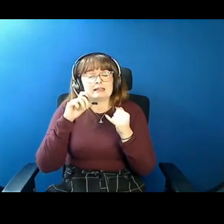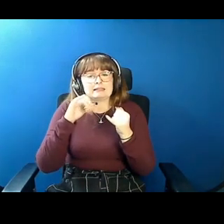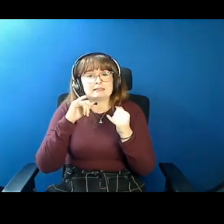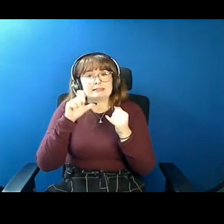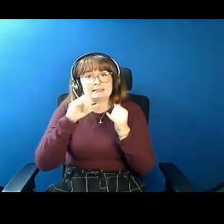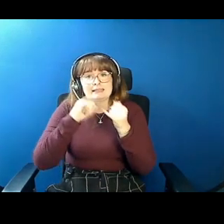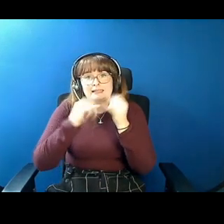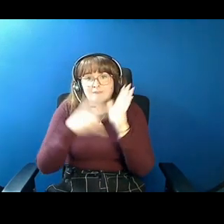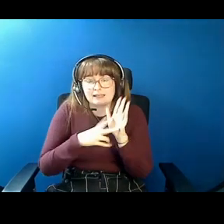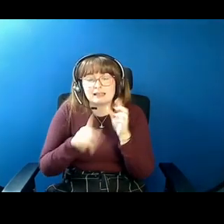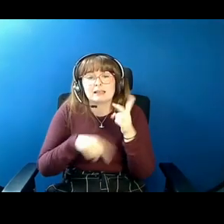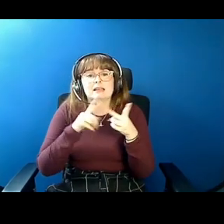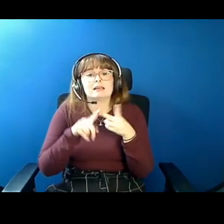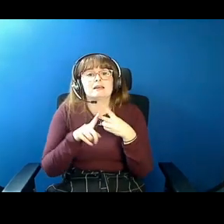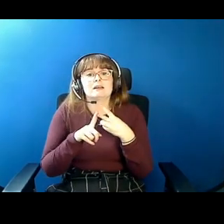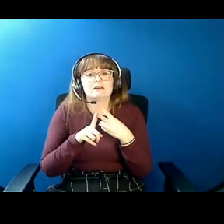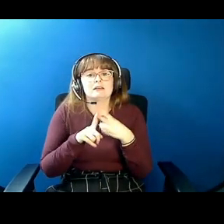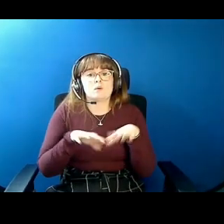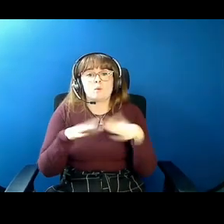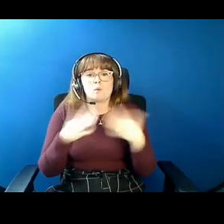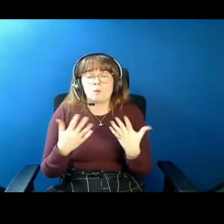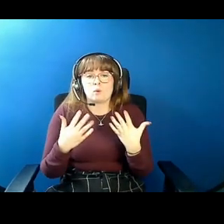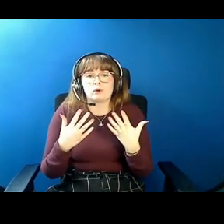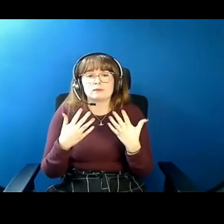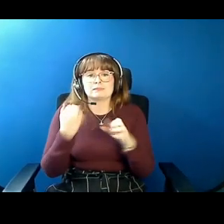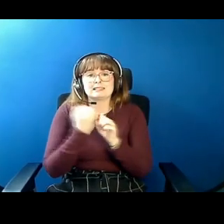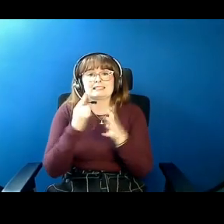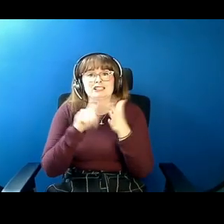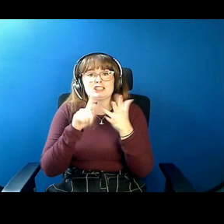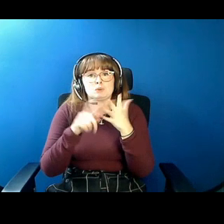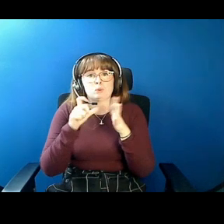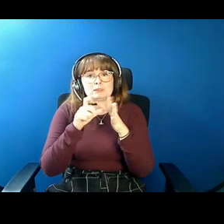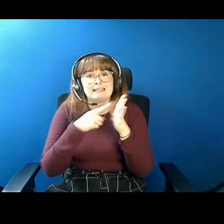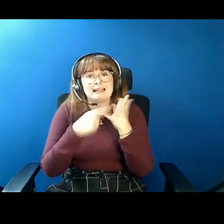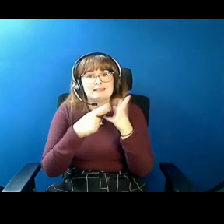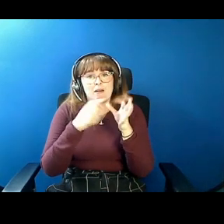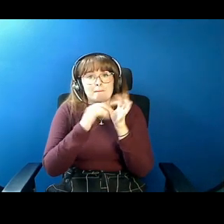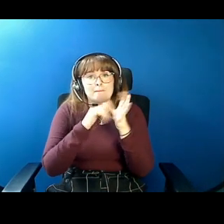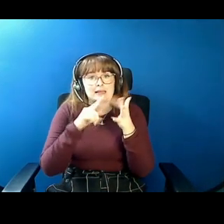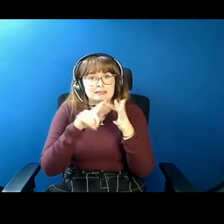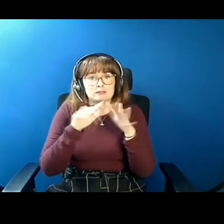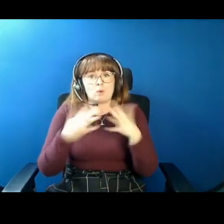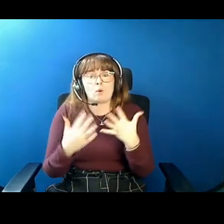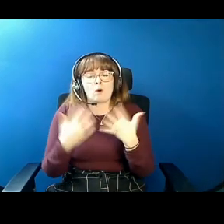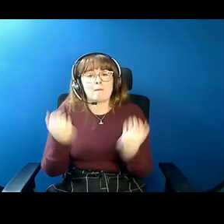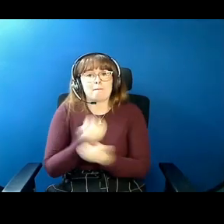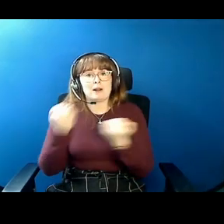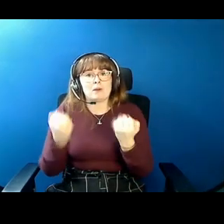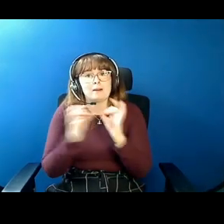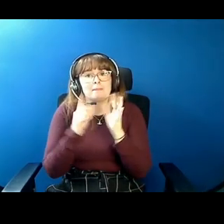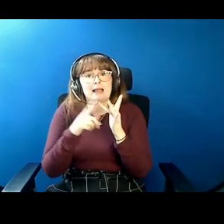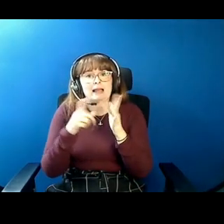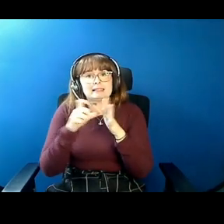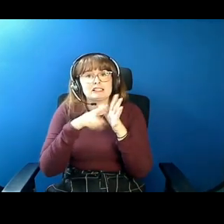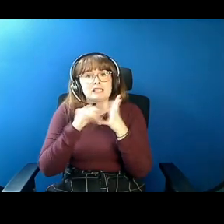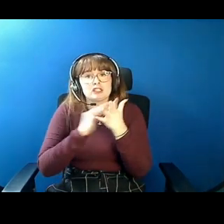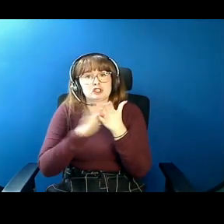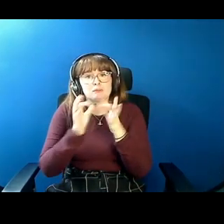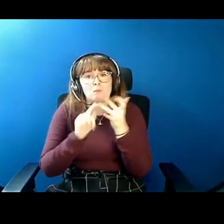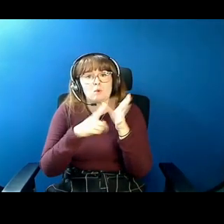or a shapefile if you're trying to bring it into a GIS software program. It can also be delivered as a Power BI dashboard. We can also provide a